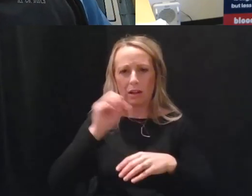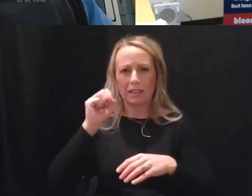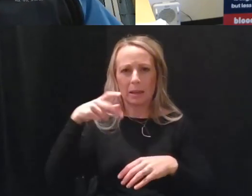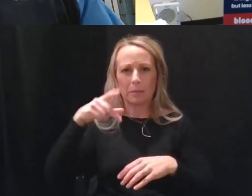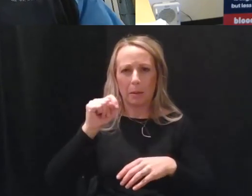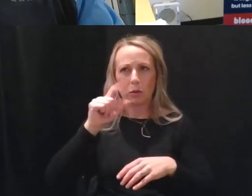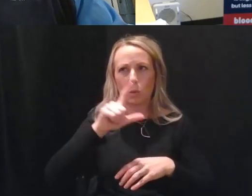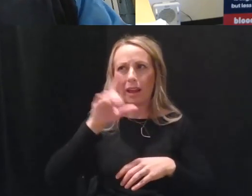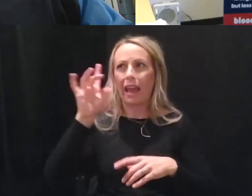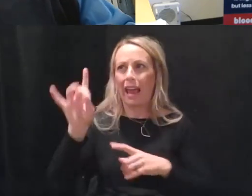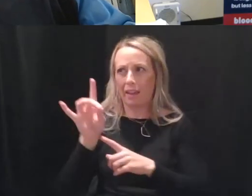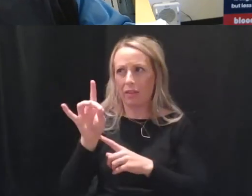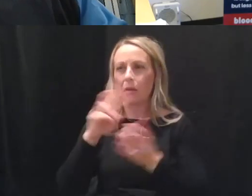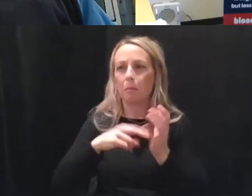later.